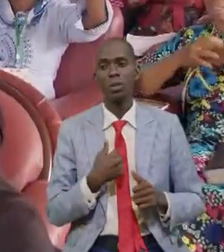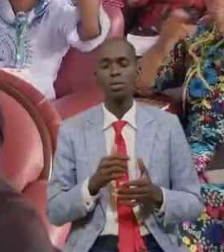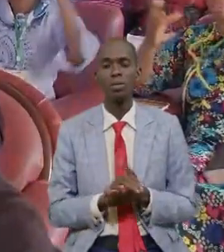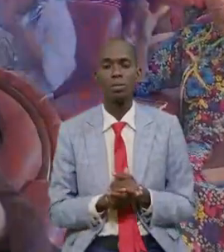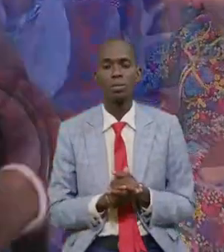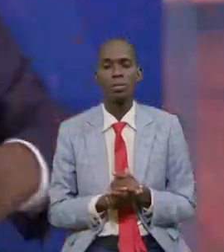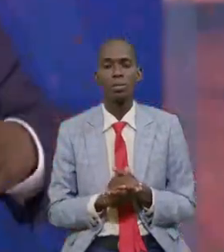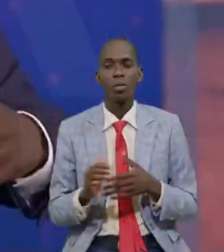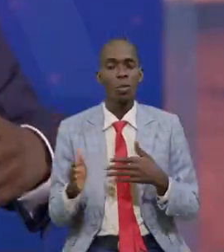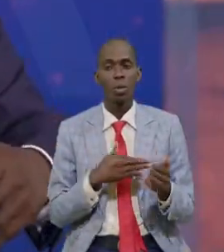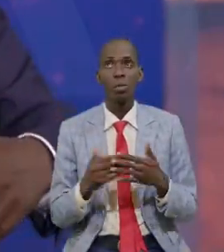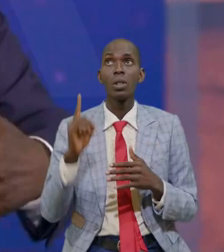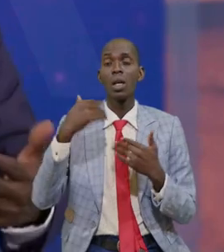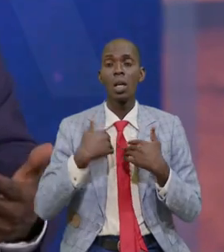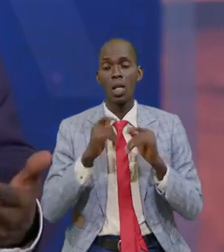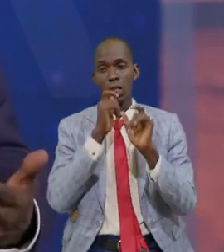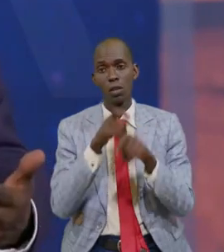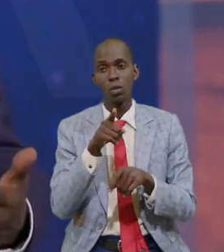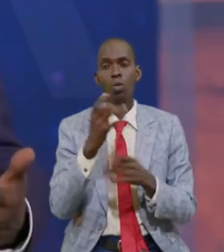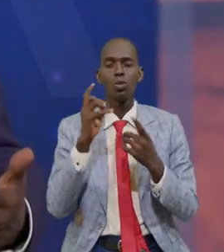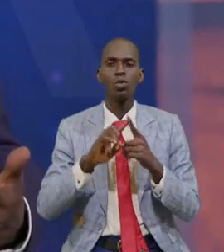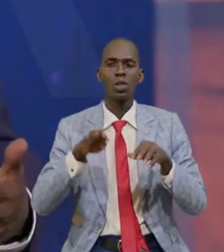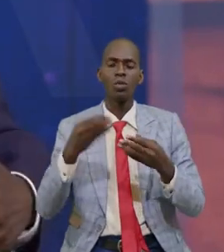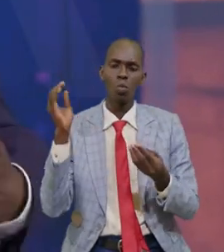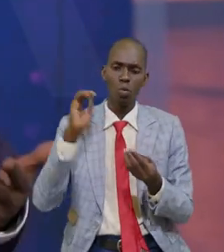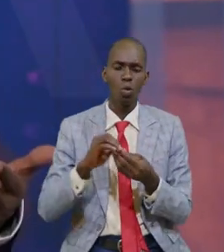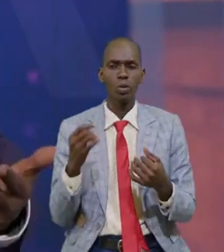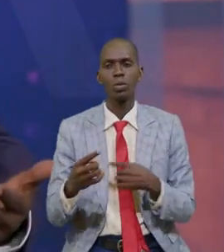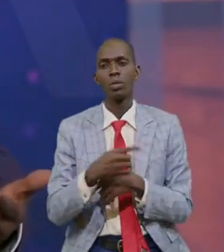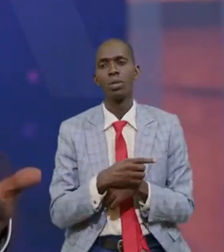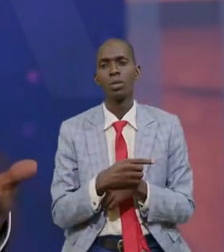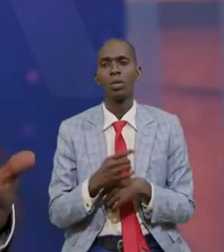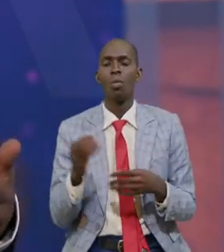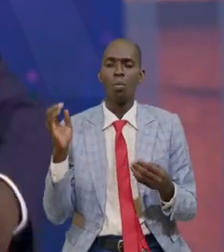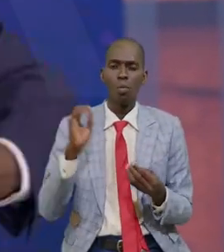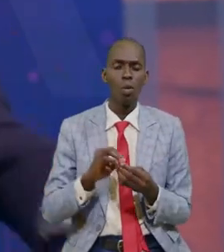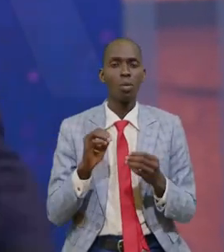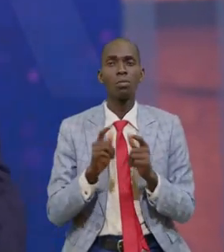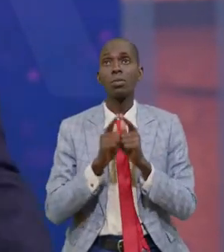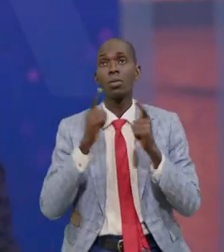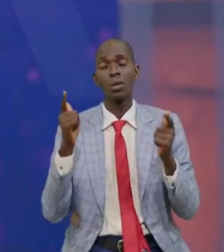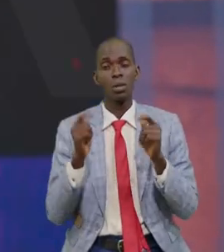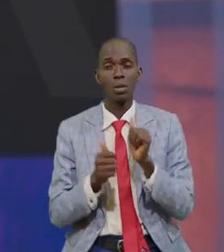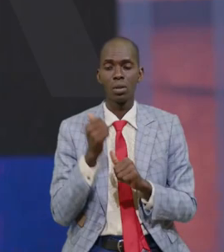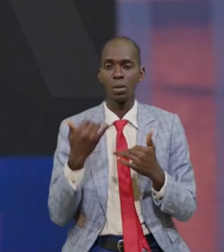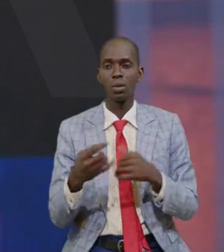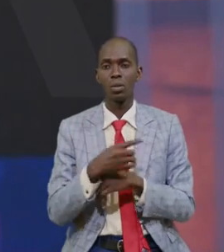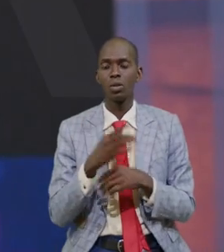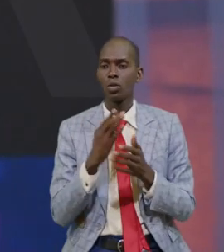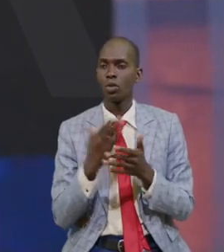Whatever he has given you, he wants to give something more today. Something greater today. Something